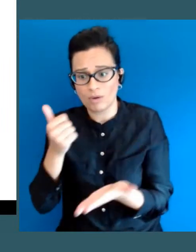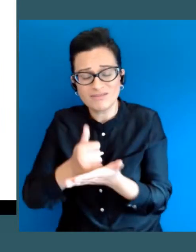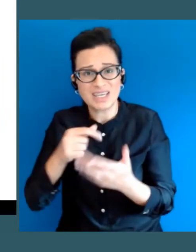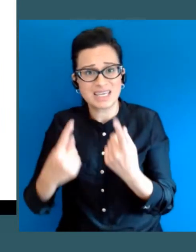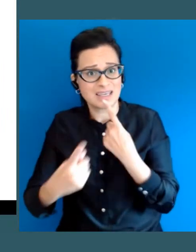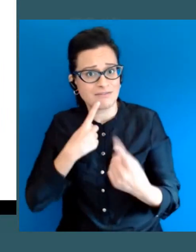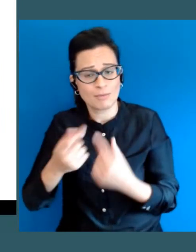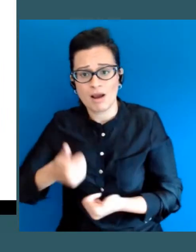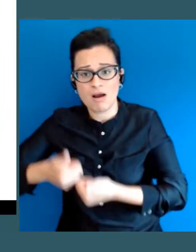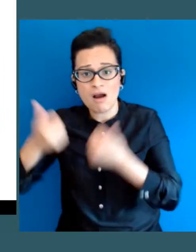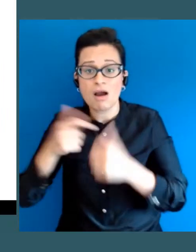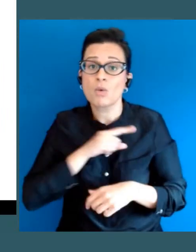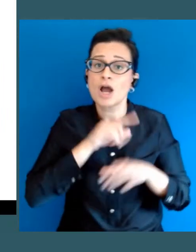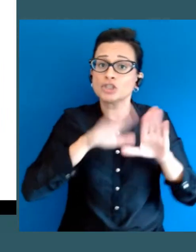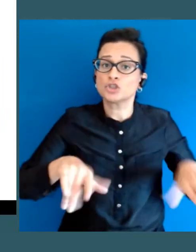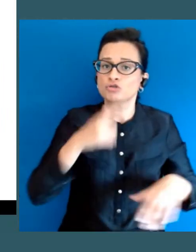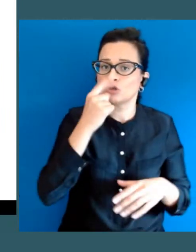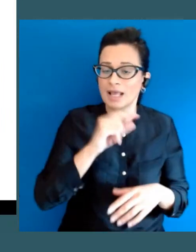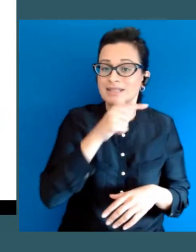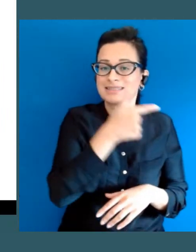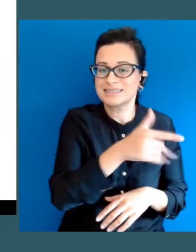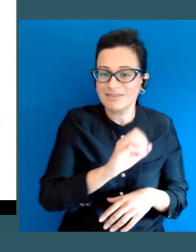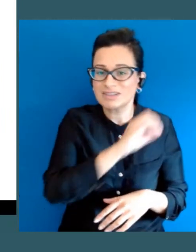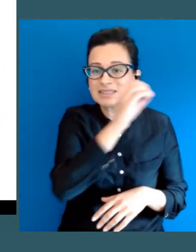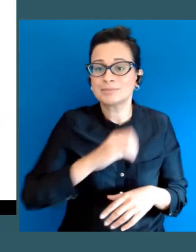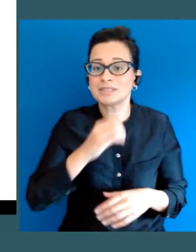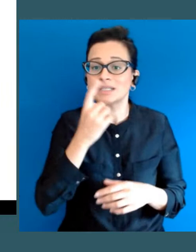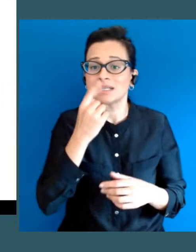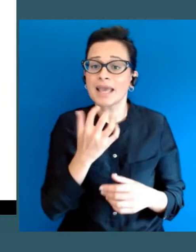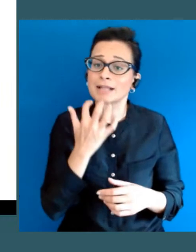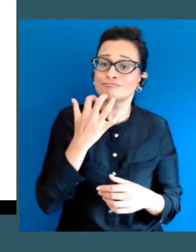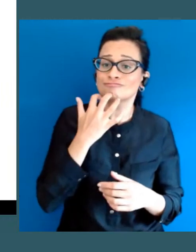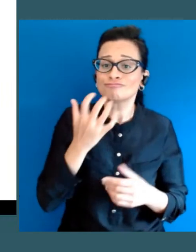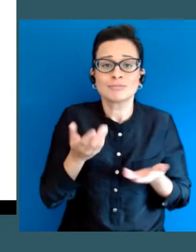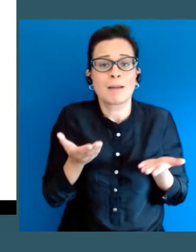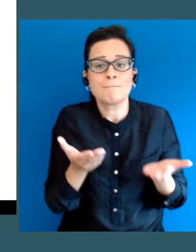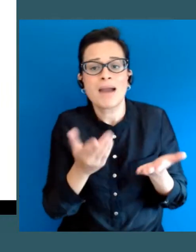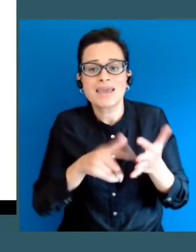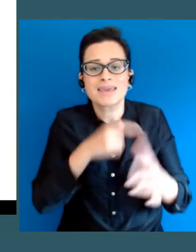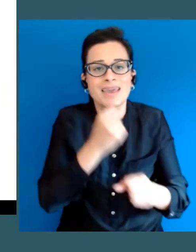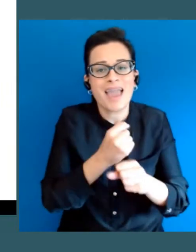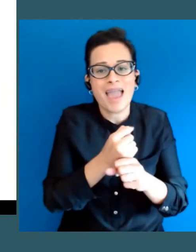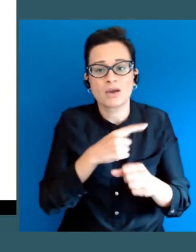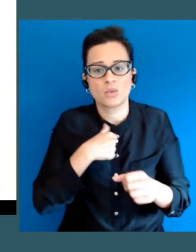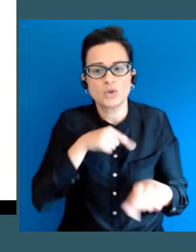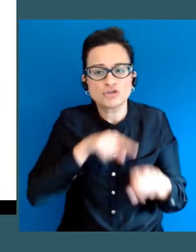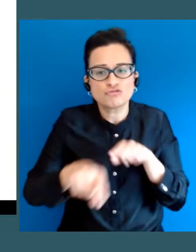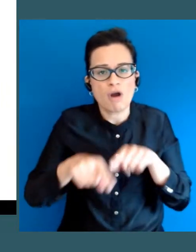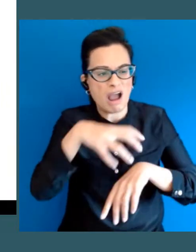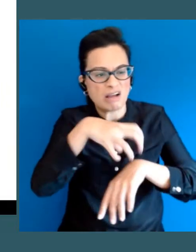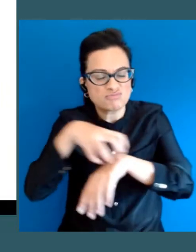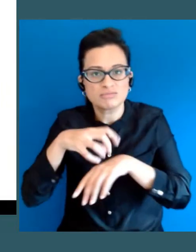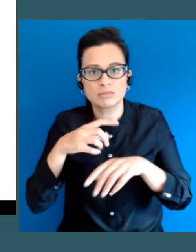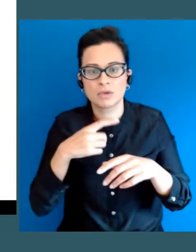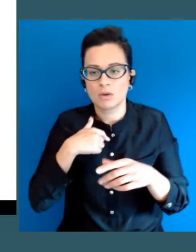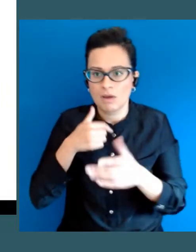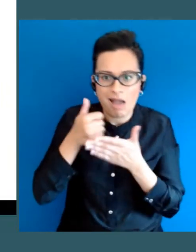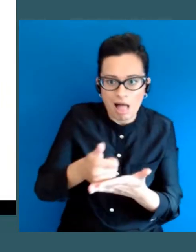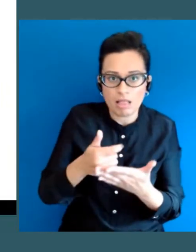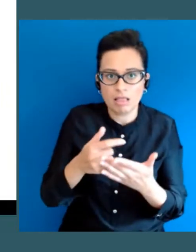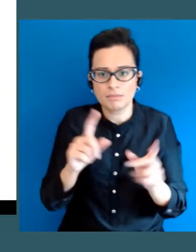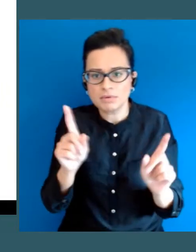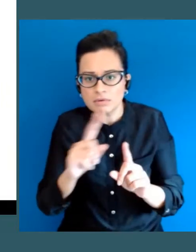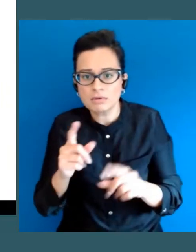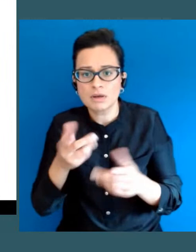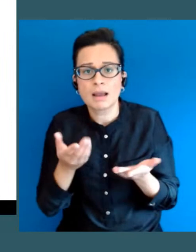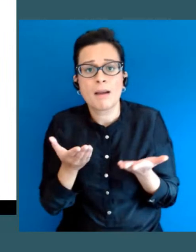children can tolerate baked egg products. So often in Nest, what we do, we try and, with dietetic advice and help, we talk about baked egg introduction with